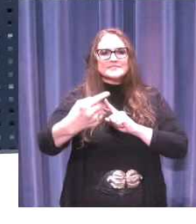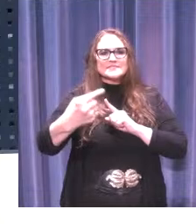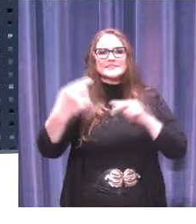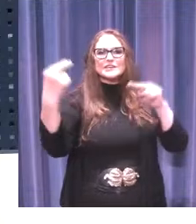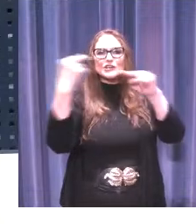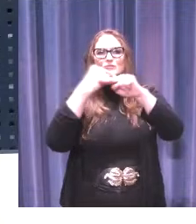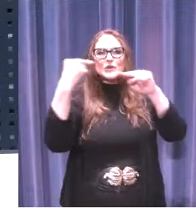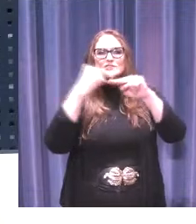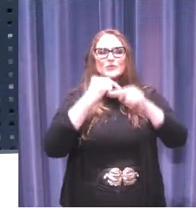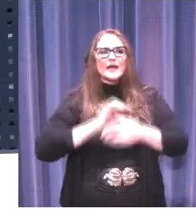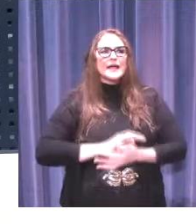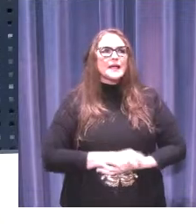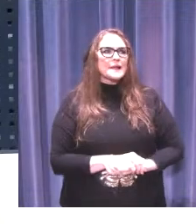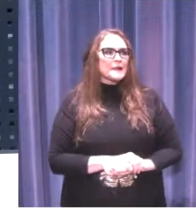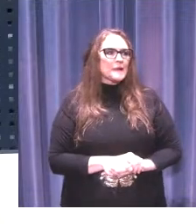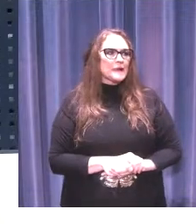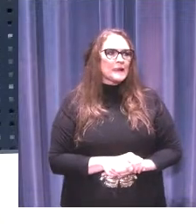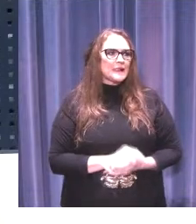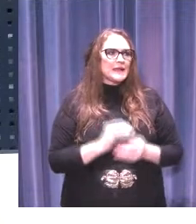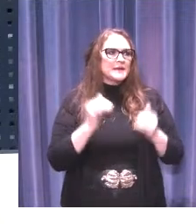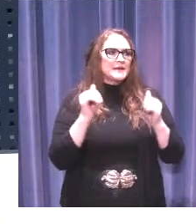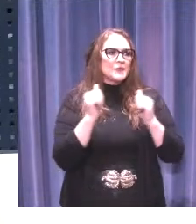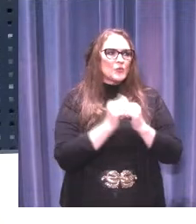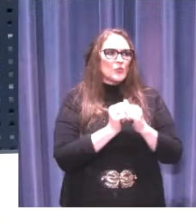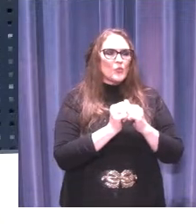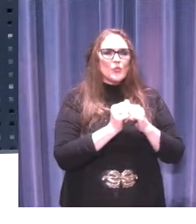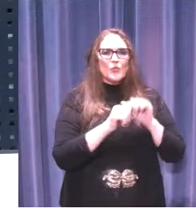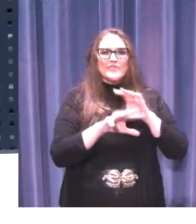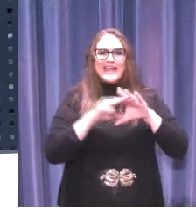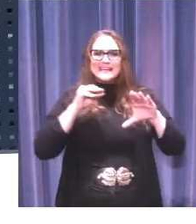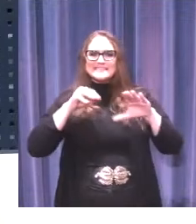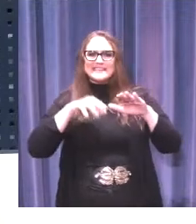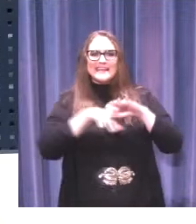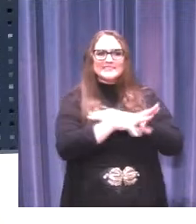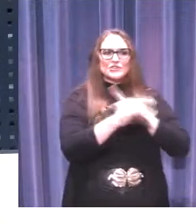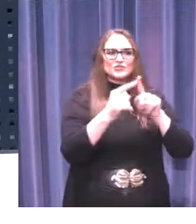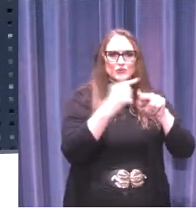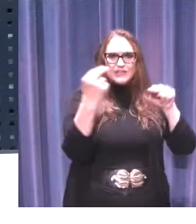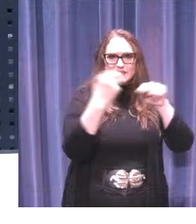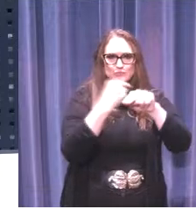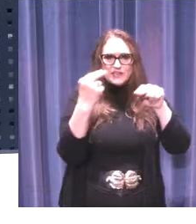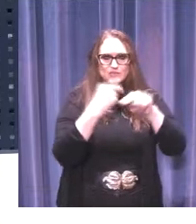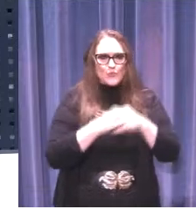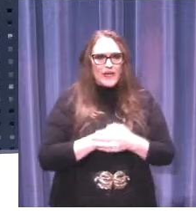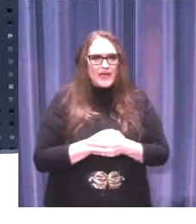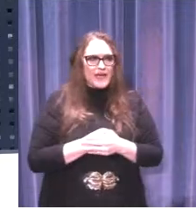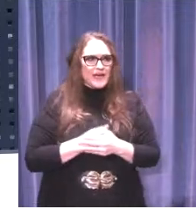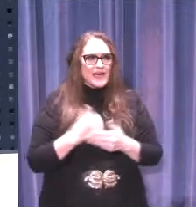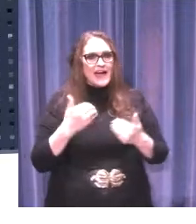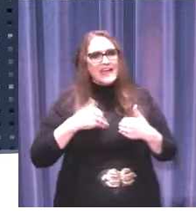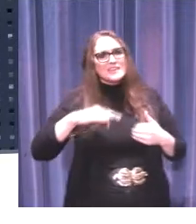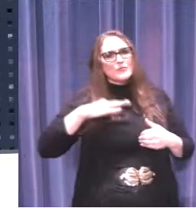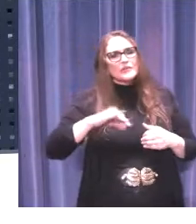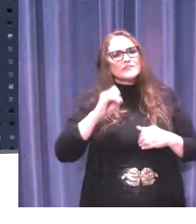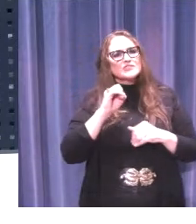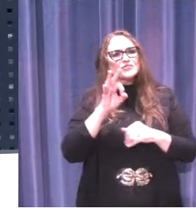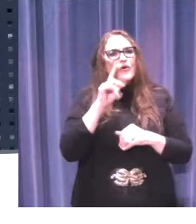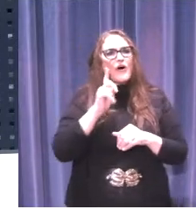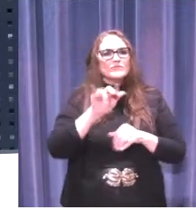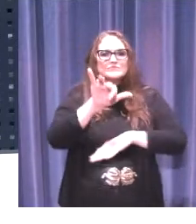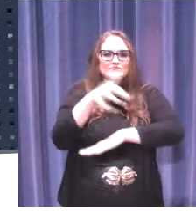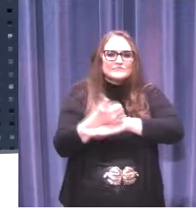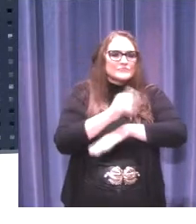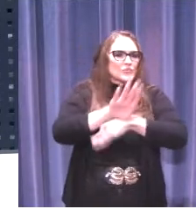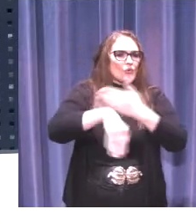expressway with exit and entrance to the expressway. I had the privilege of laying out the